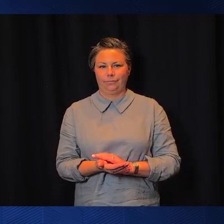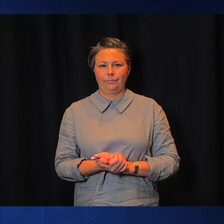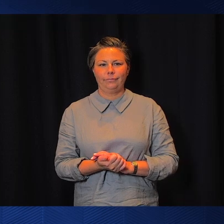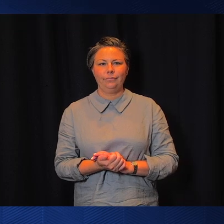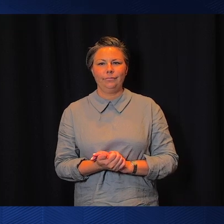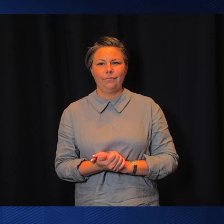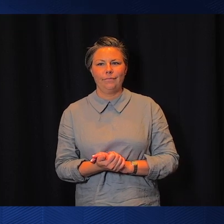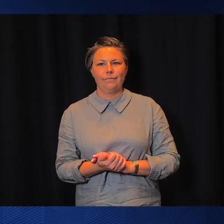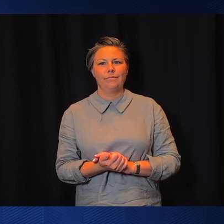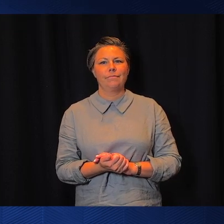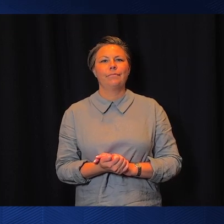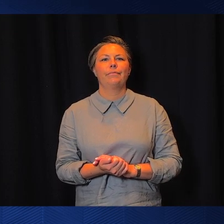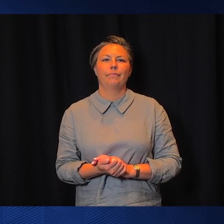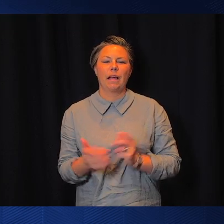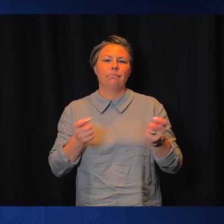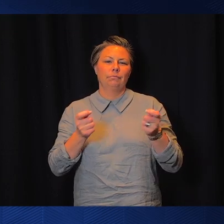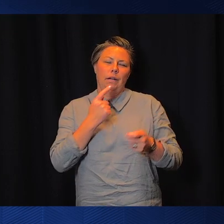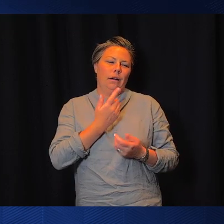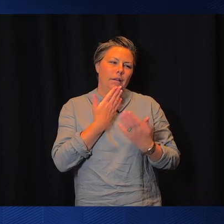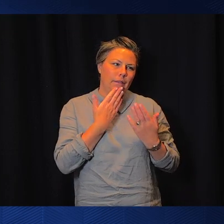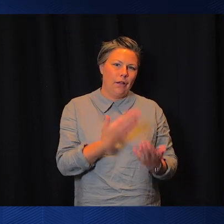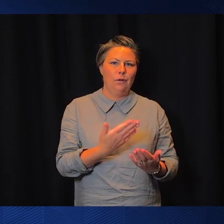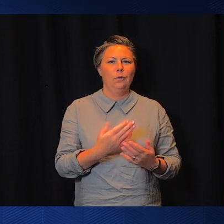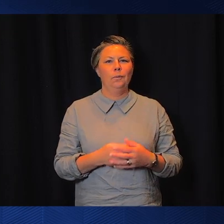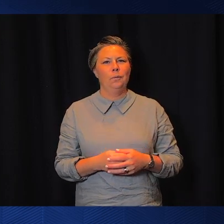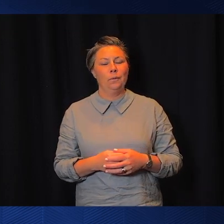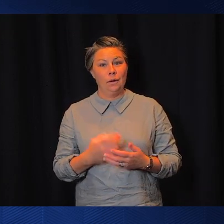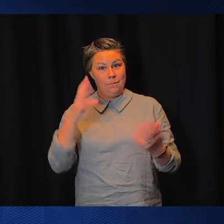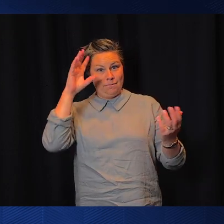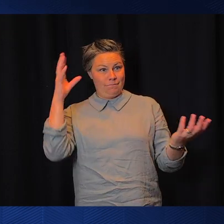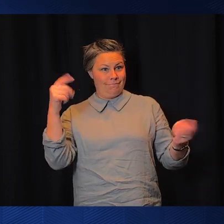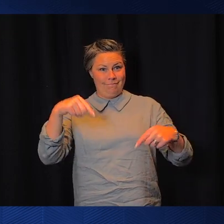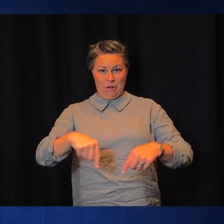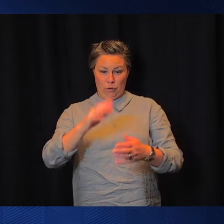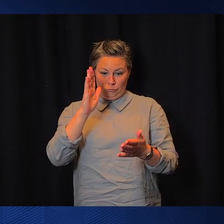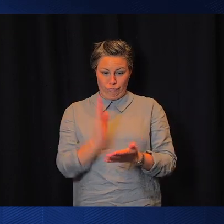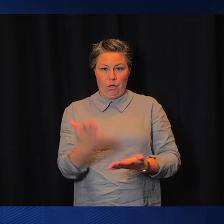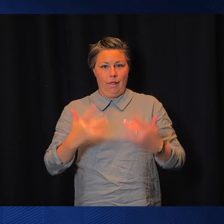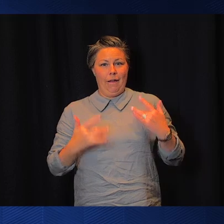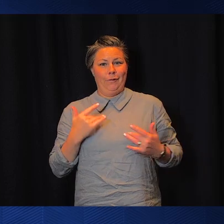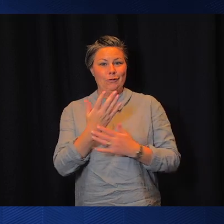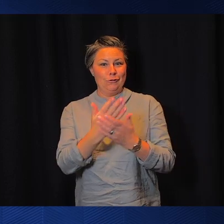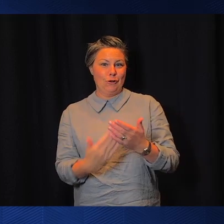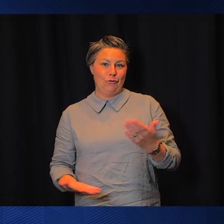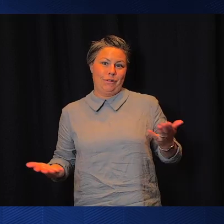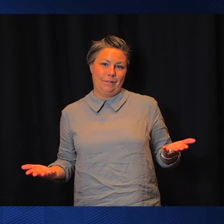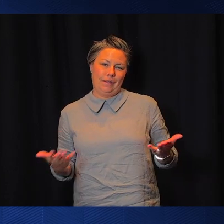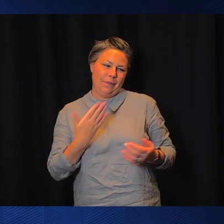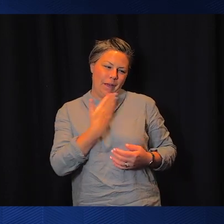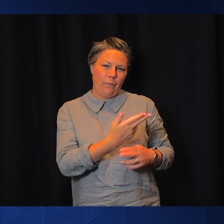Kiasi, thank you so much. I promised you that you would get real stories. We so appreciate you